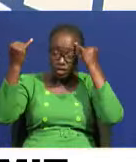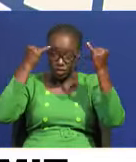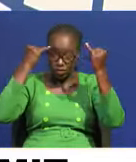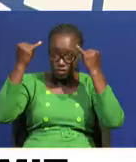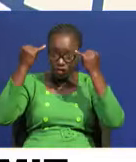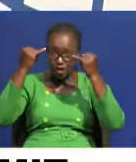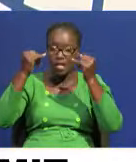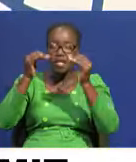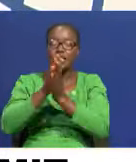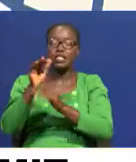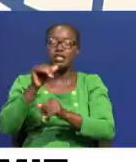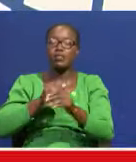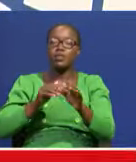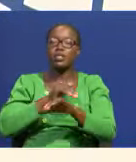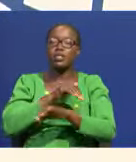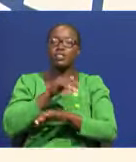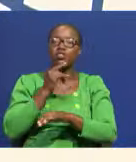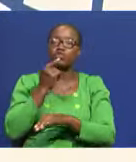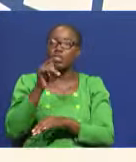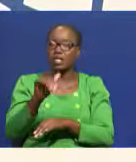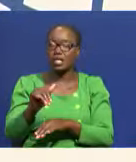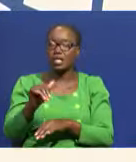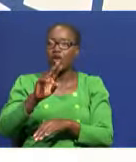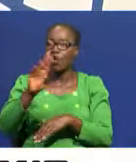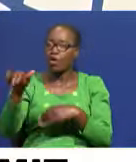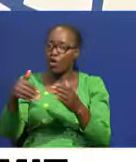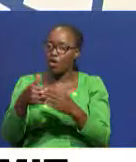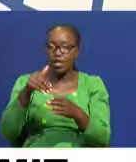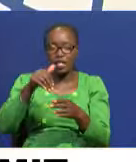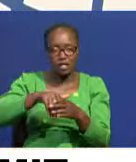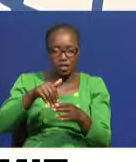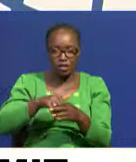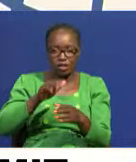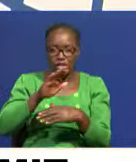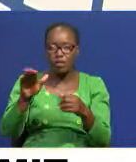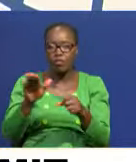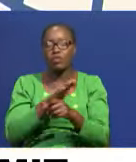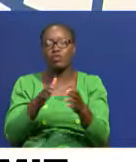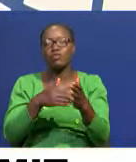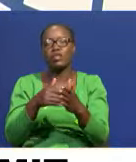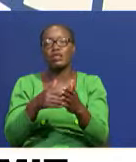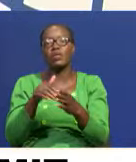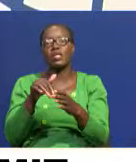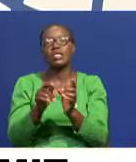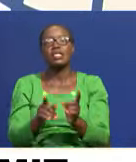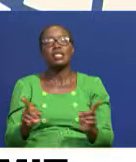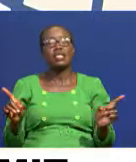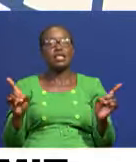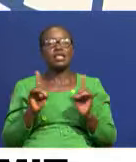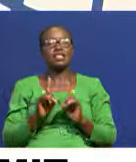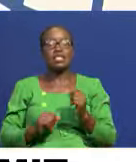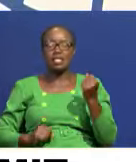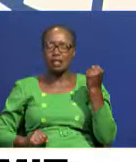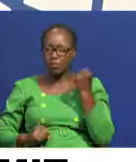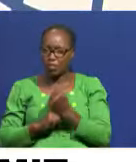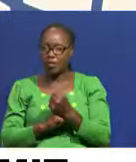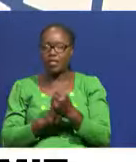is about ensuring that no one is left behind, that the most vulnerable amongst us are given the support